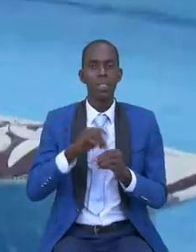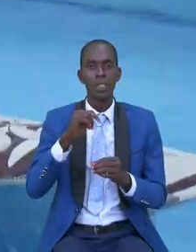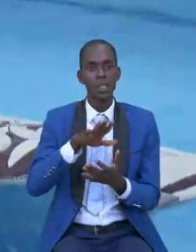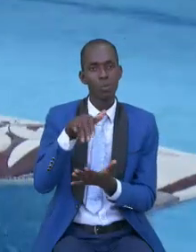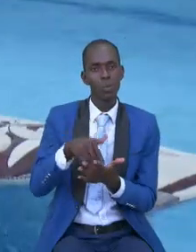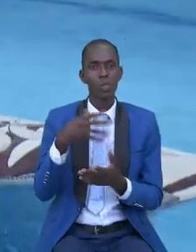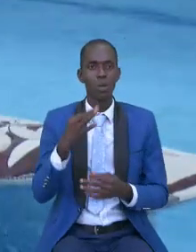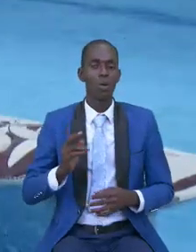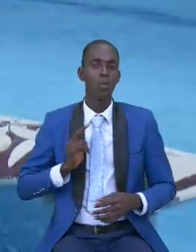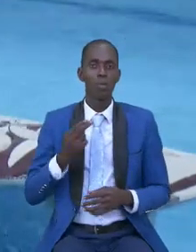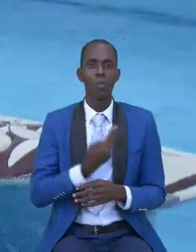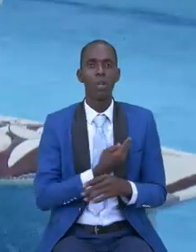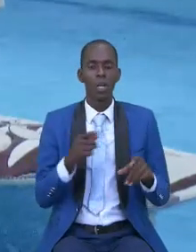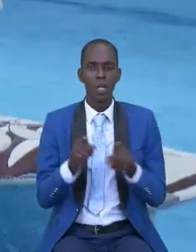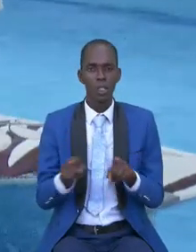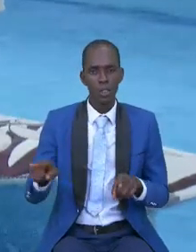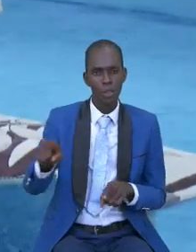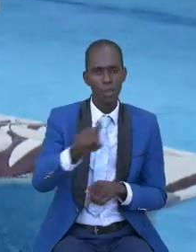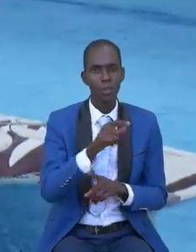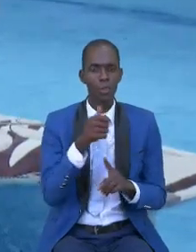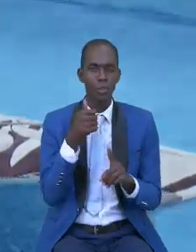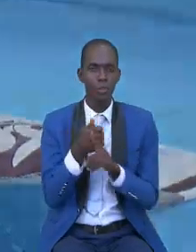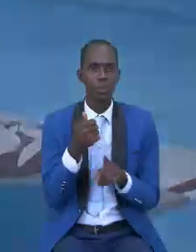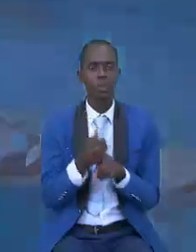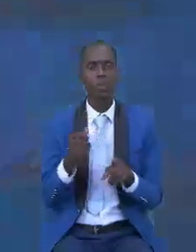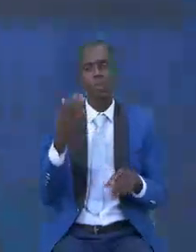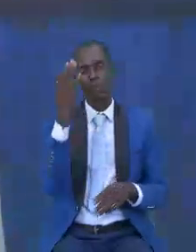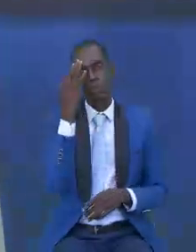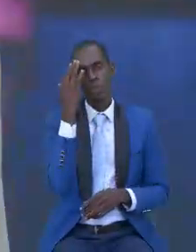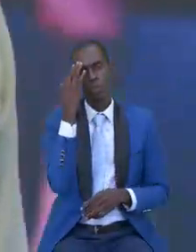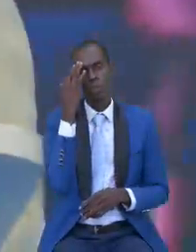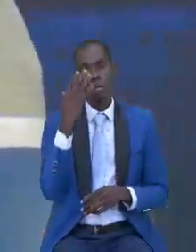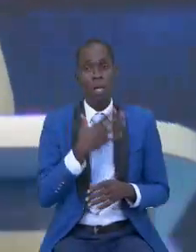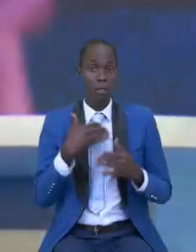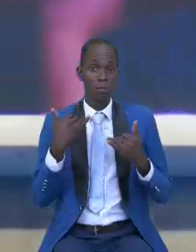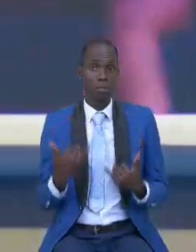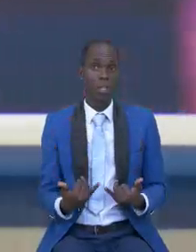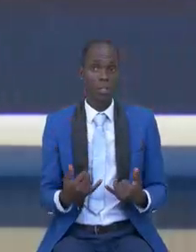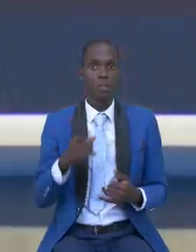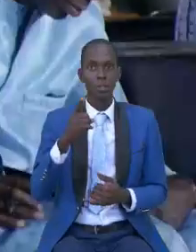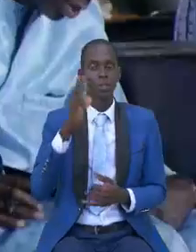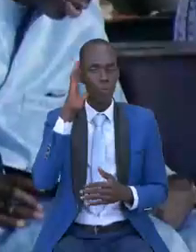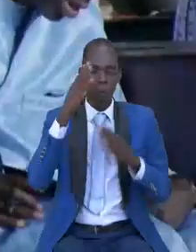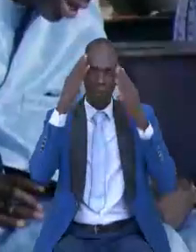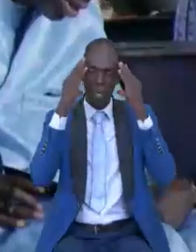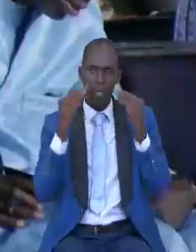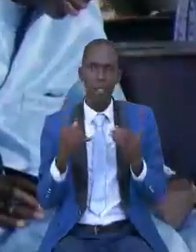of us, as ye yourselves also know. And today you'll experience it.